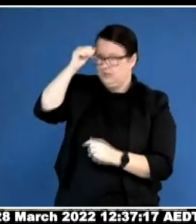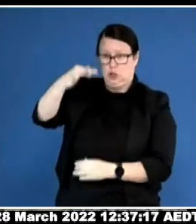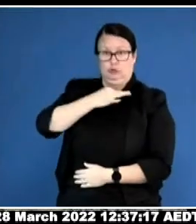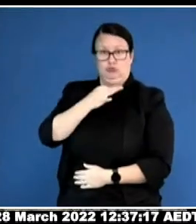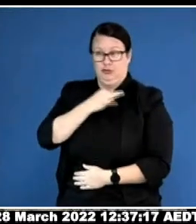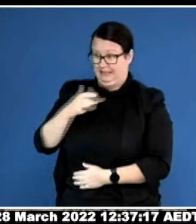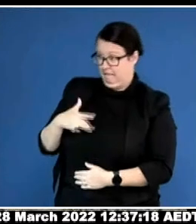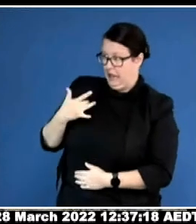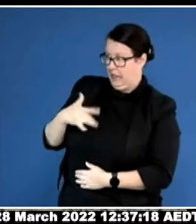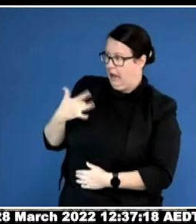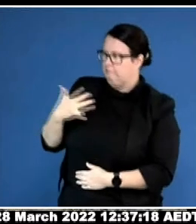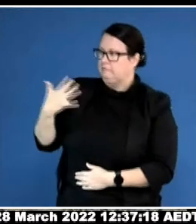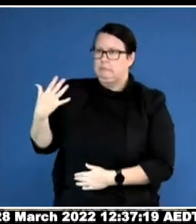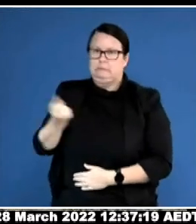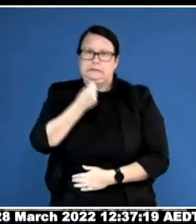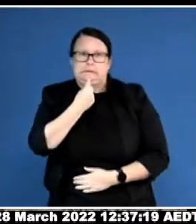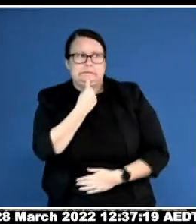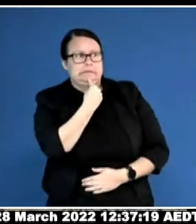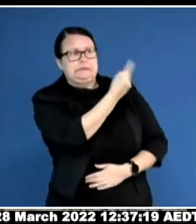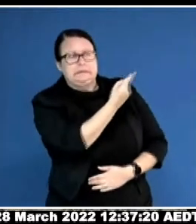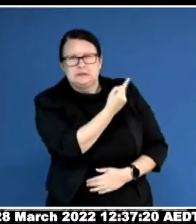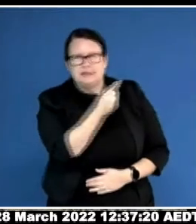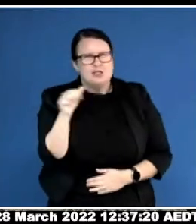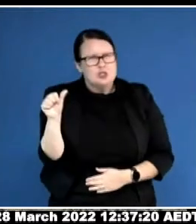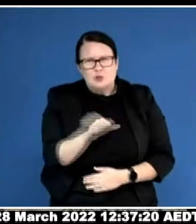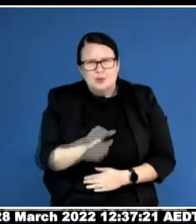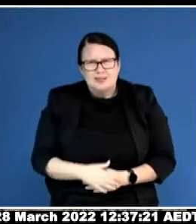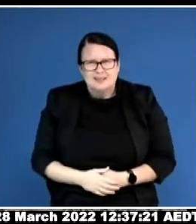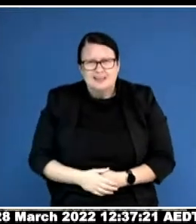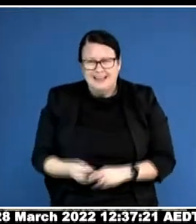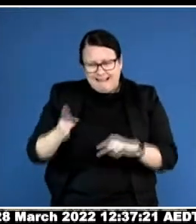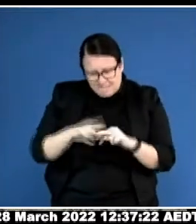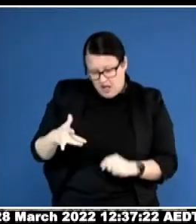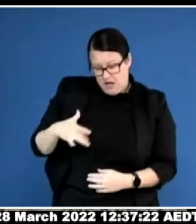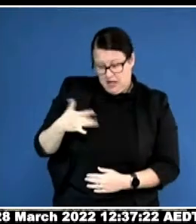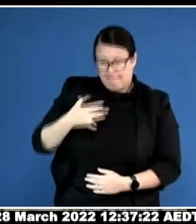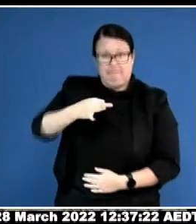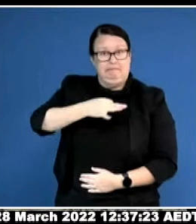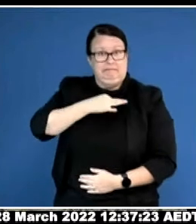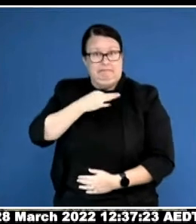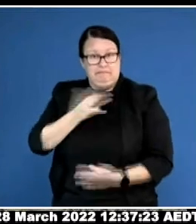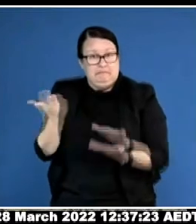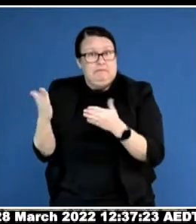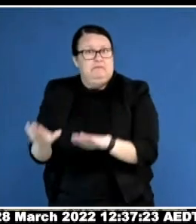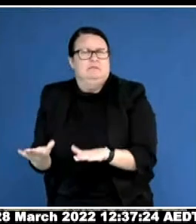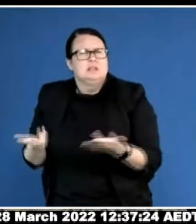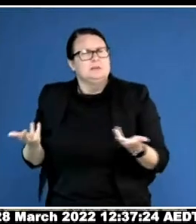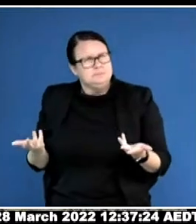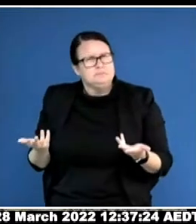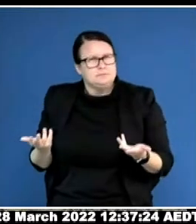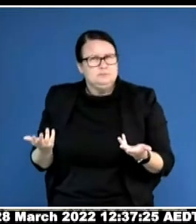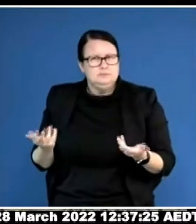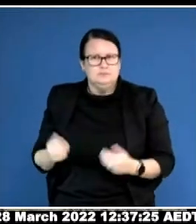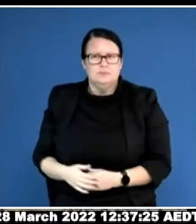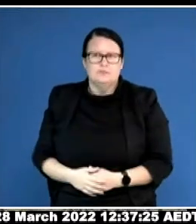to do. Mm. At some point, your life is in danger. I need to, you know, I am obligated now to